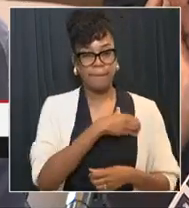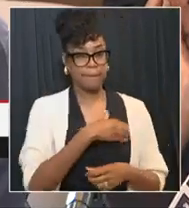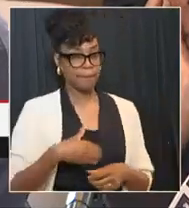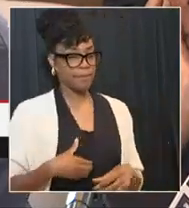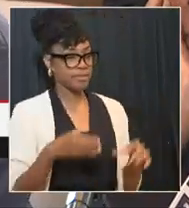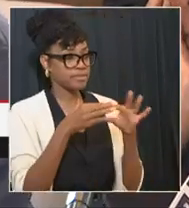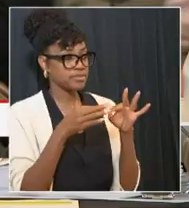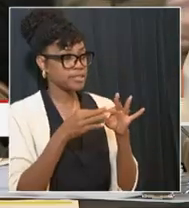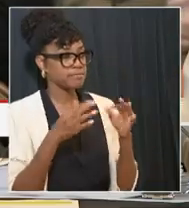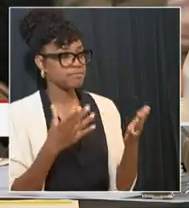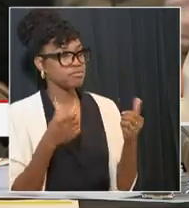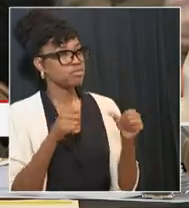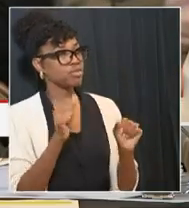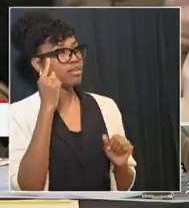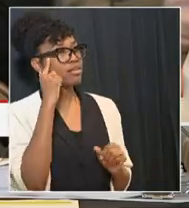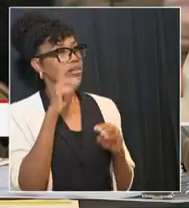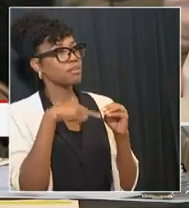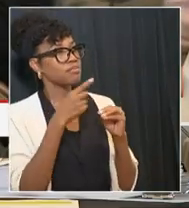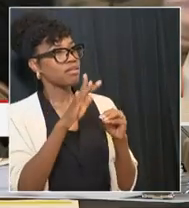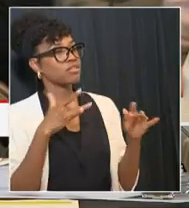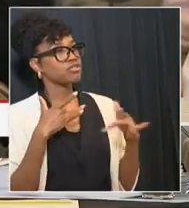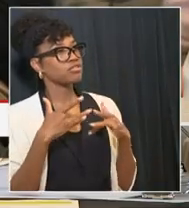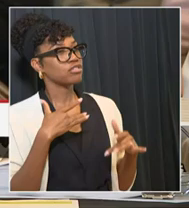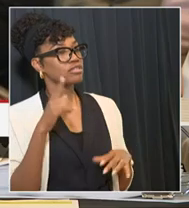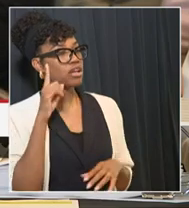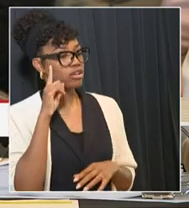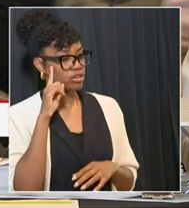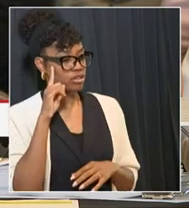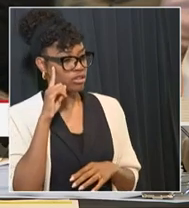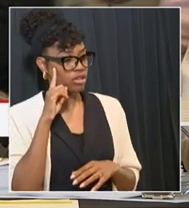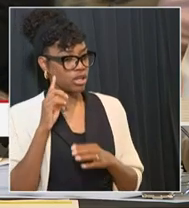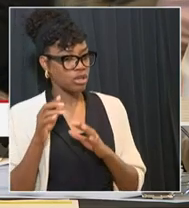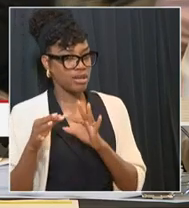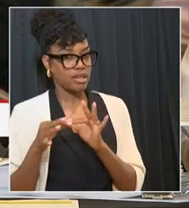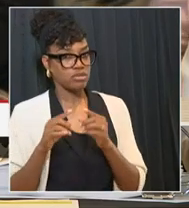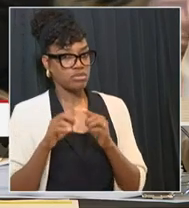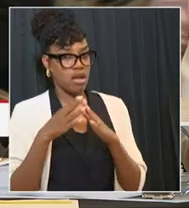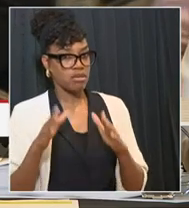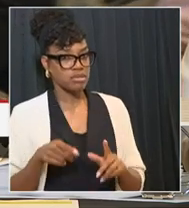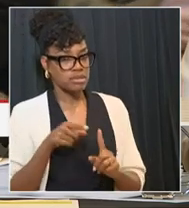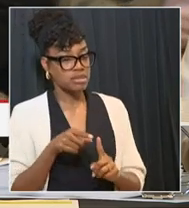I'm trying to think of the concerns I heard around housing. We're